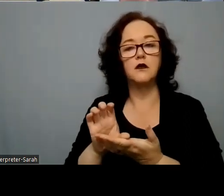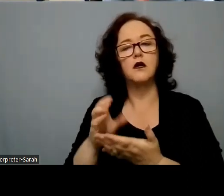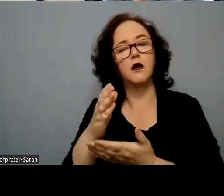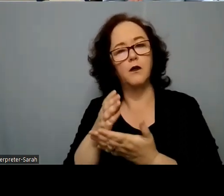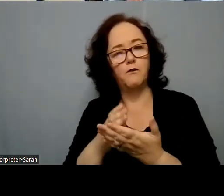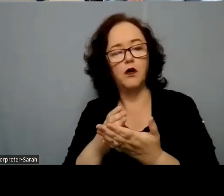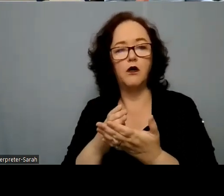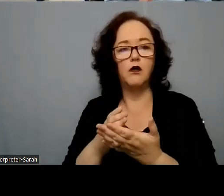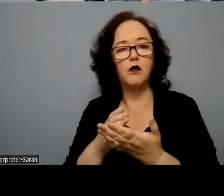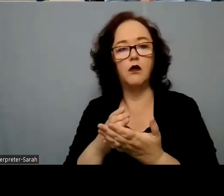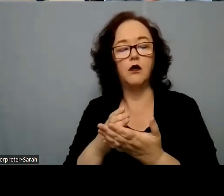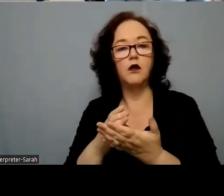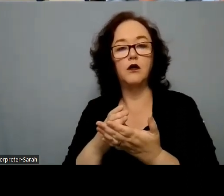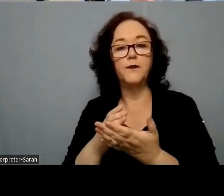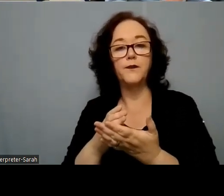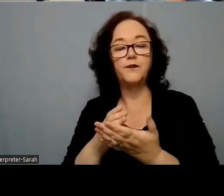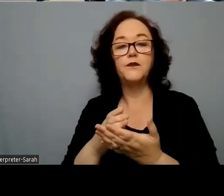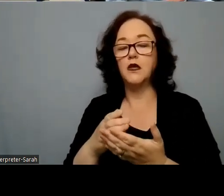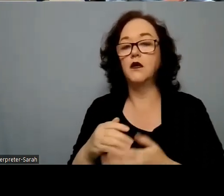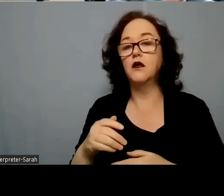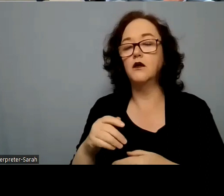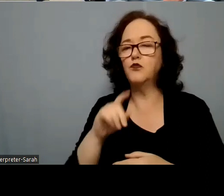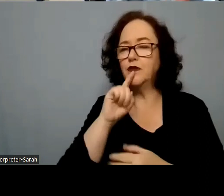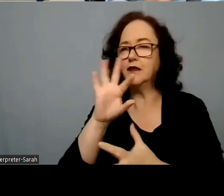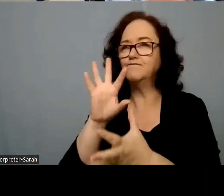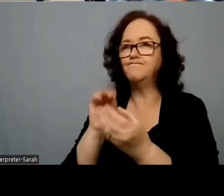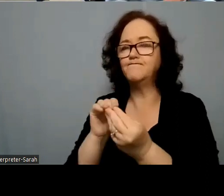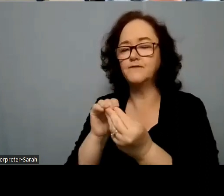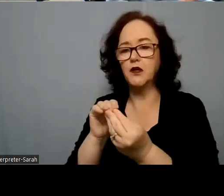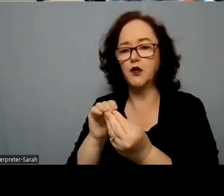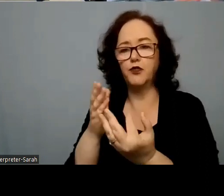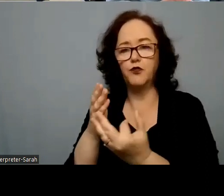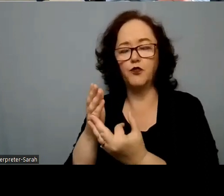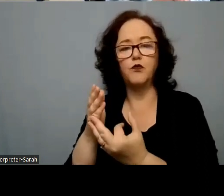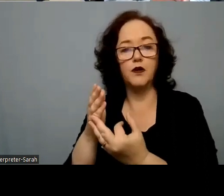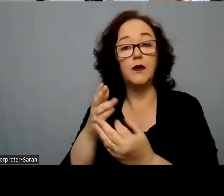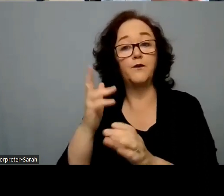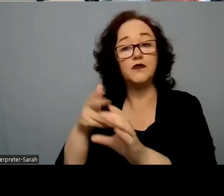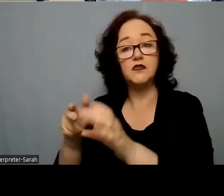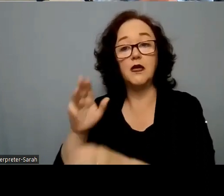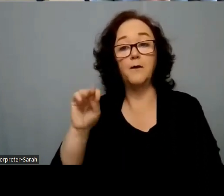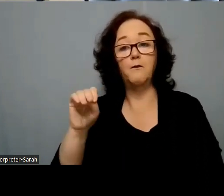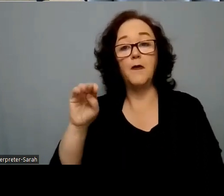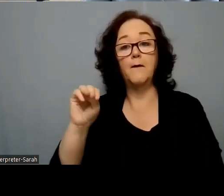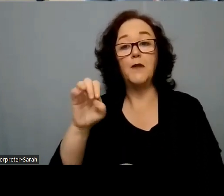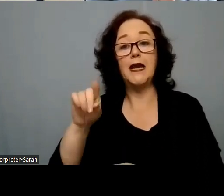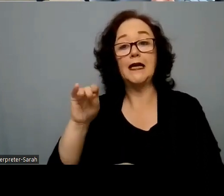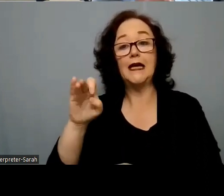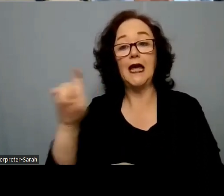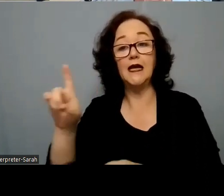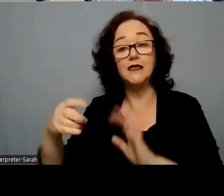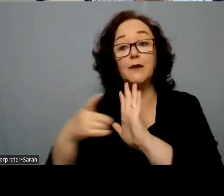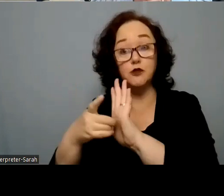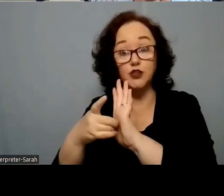really even more comprehensively through that participation in the Medicaid demonstration, where they get access to